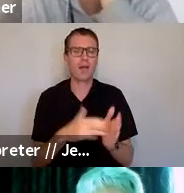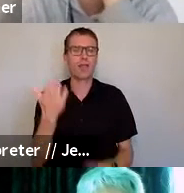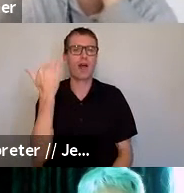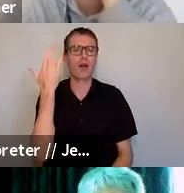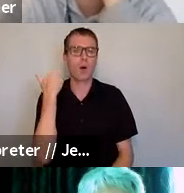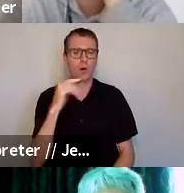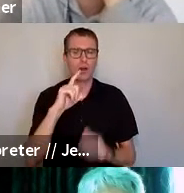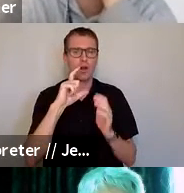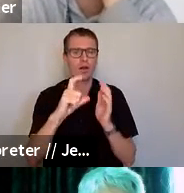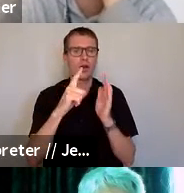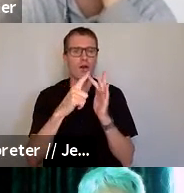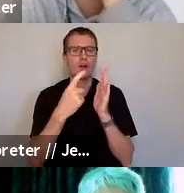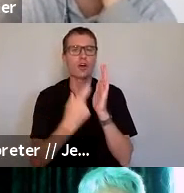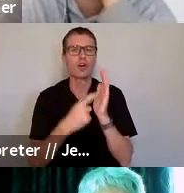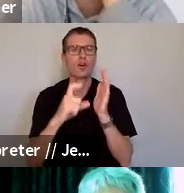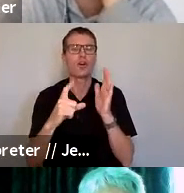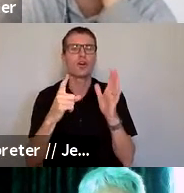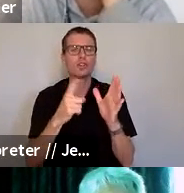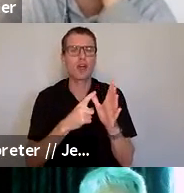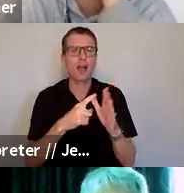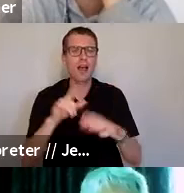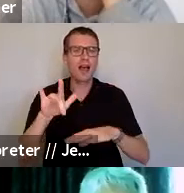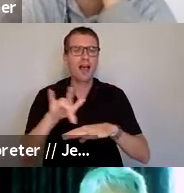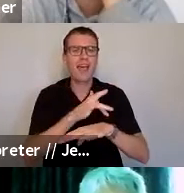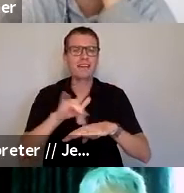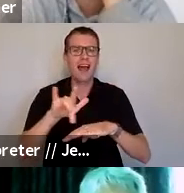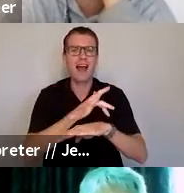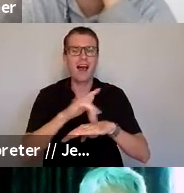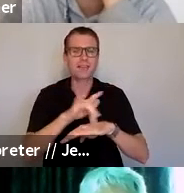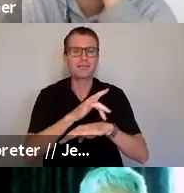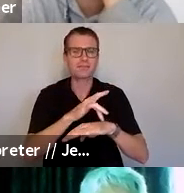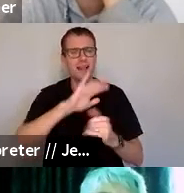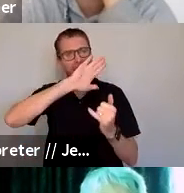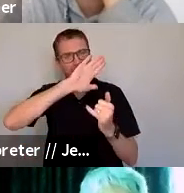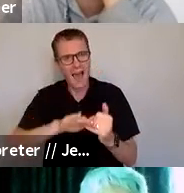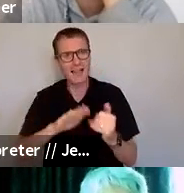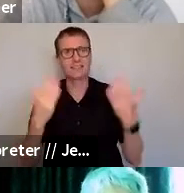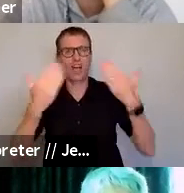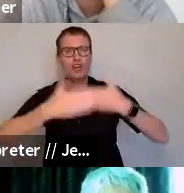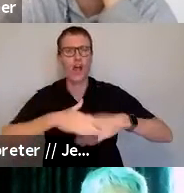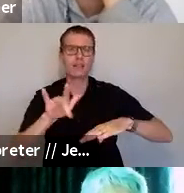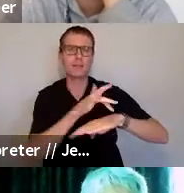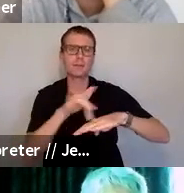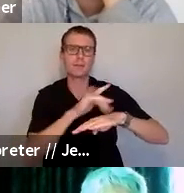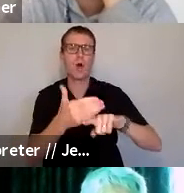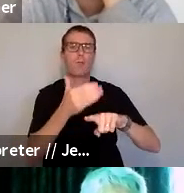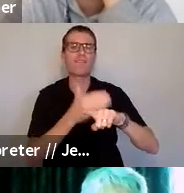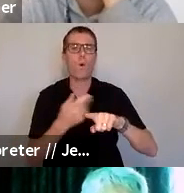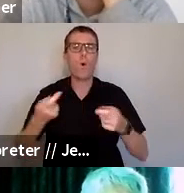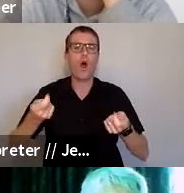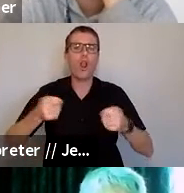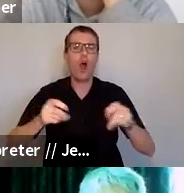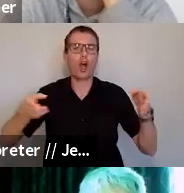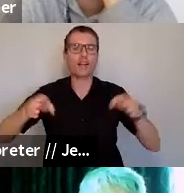performance Sorry for Your Loss, having its last night before the lockdown. And